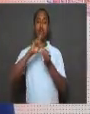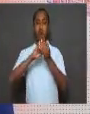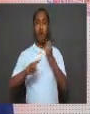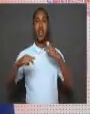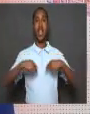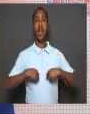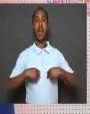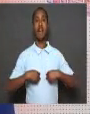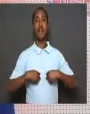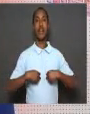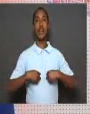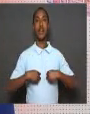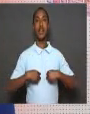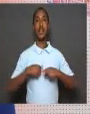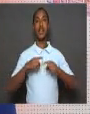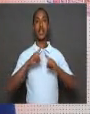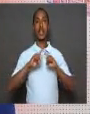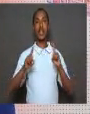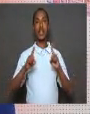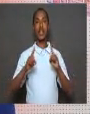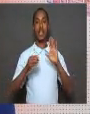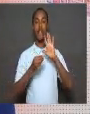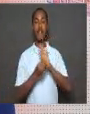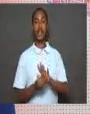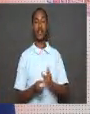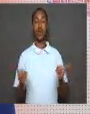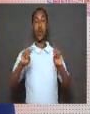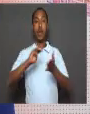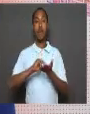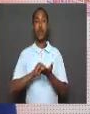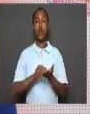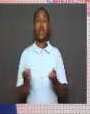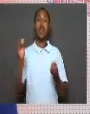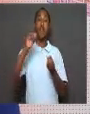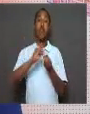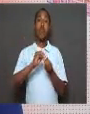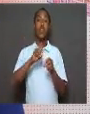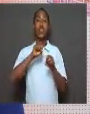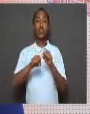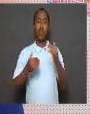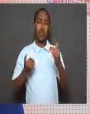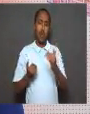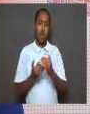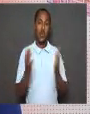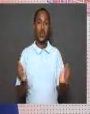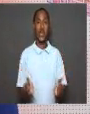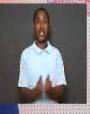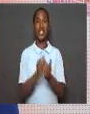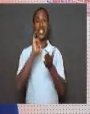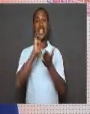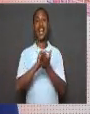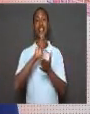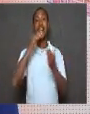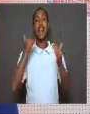a significant effect when the molecules involved are so close together that they